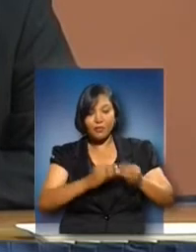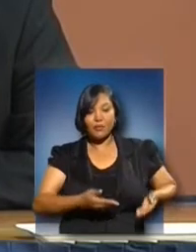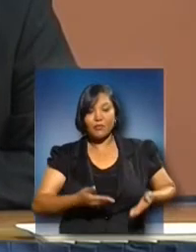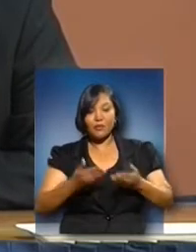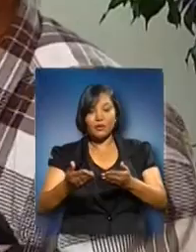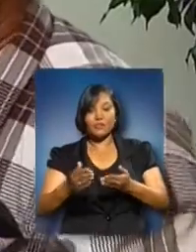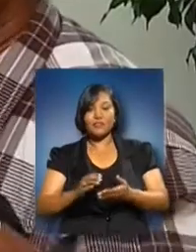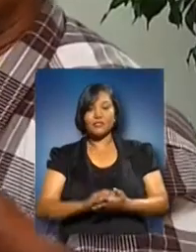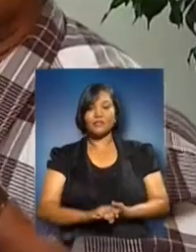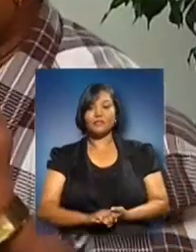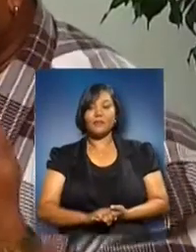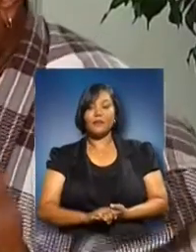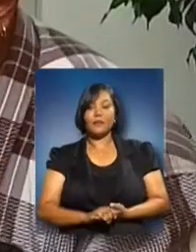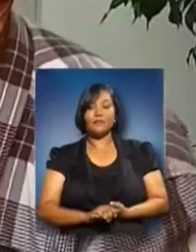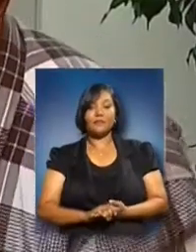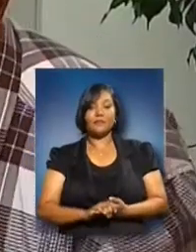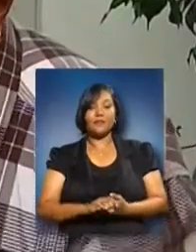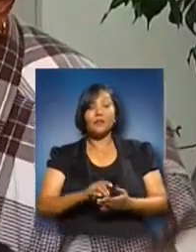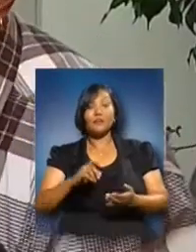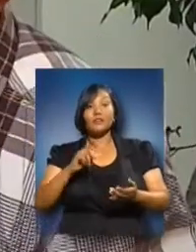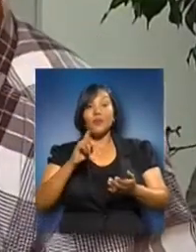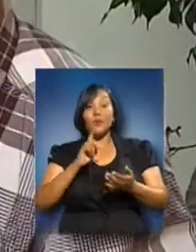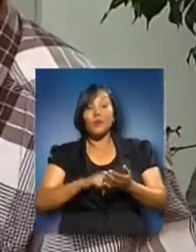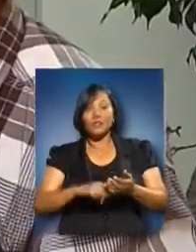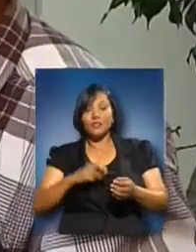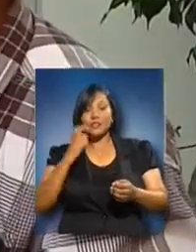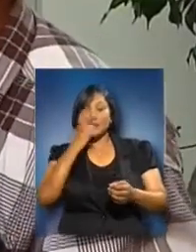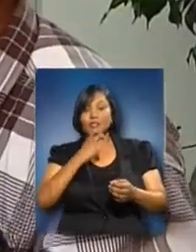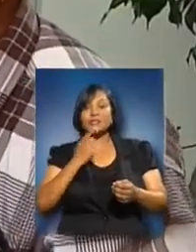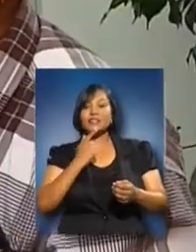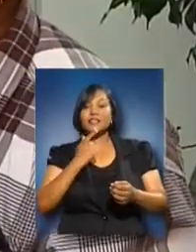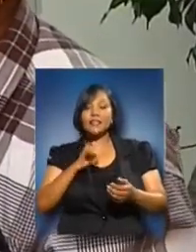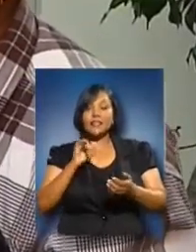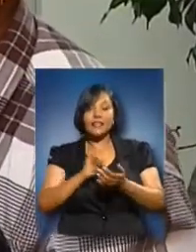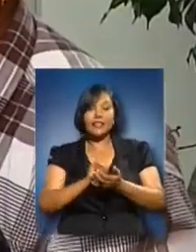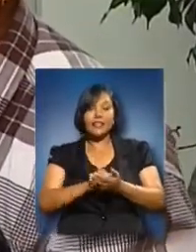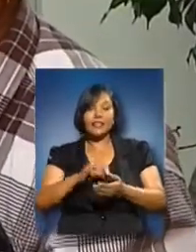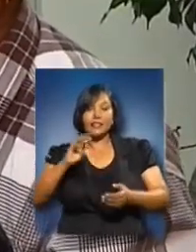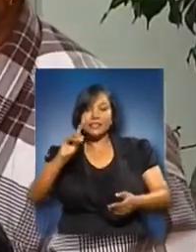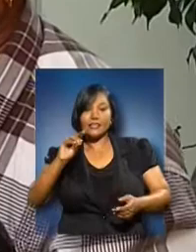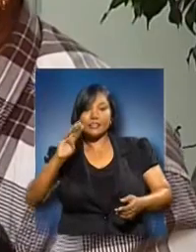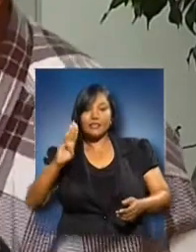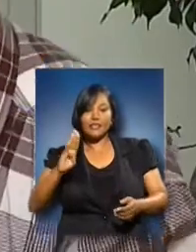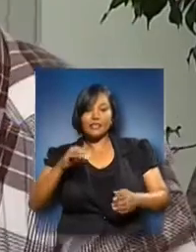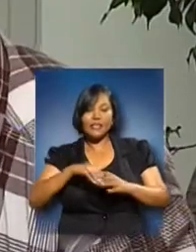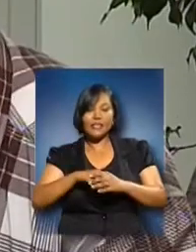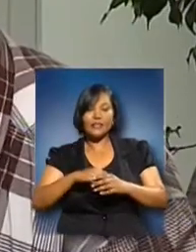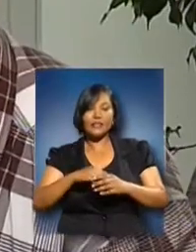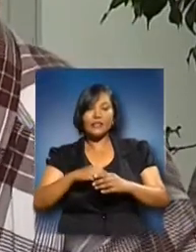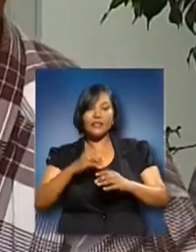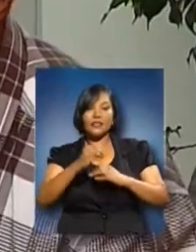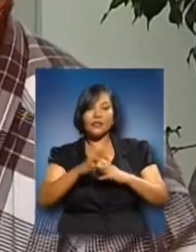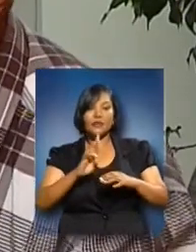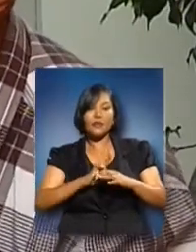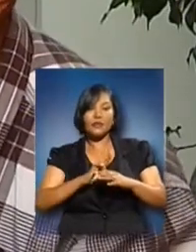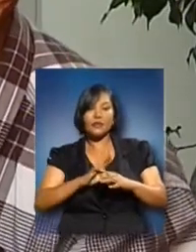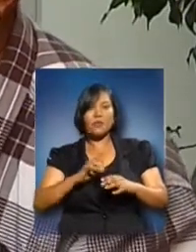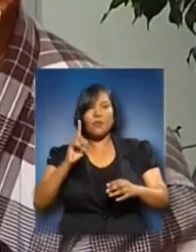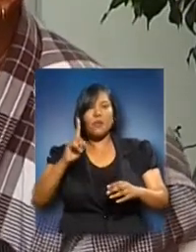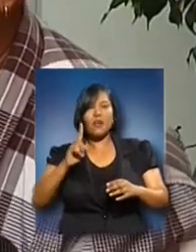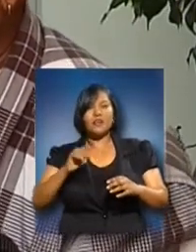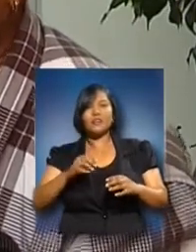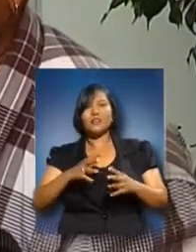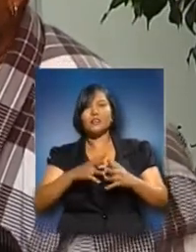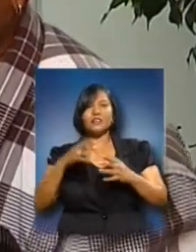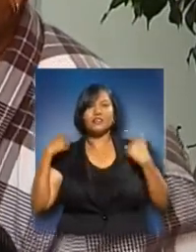an issue. According to these guys in the presentation, they said a database in Dominica, one was in Spain and the other one was in